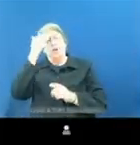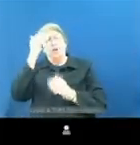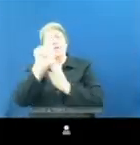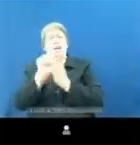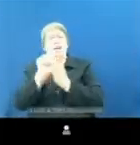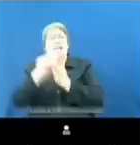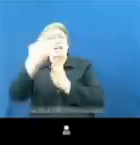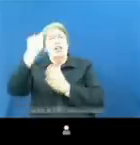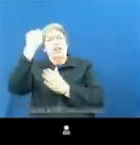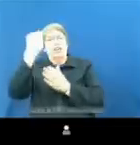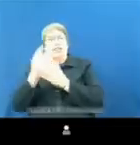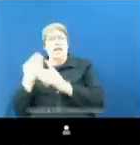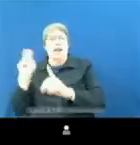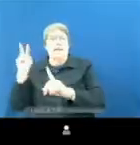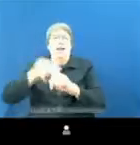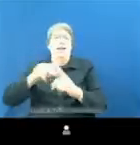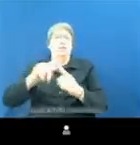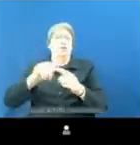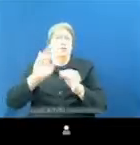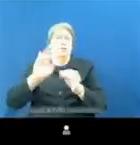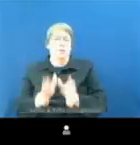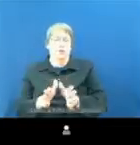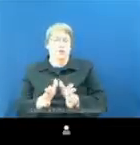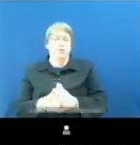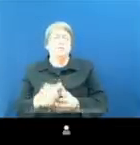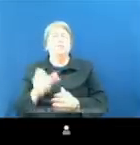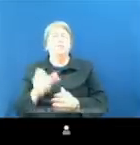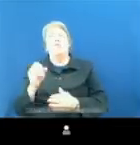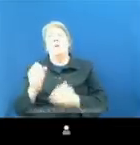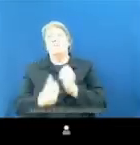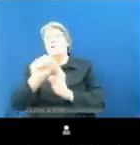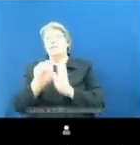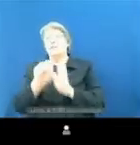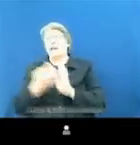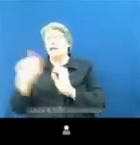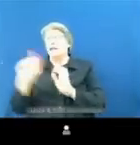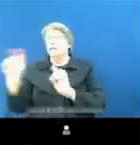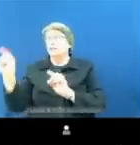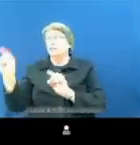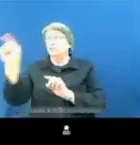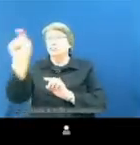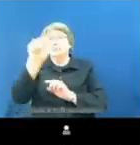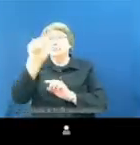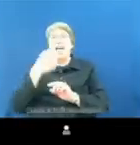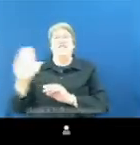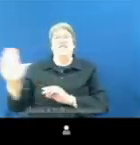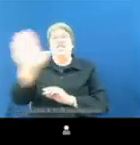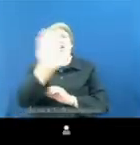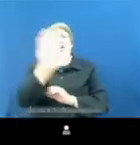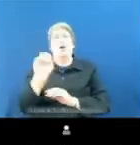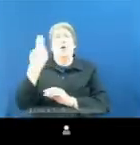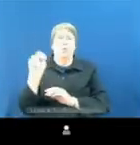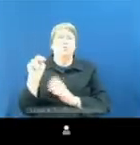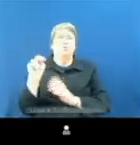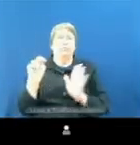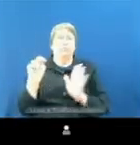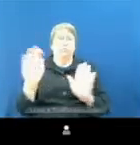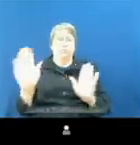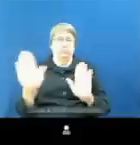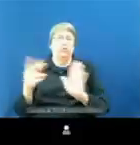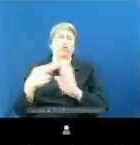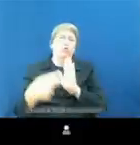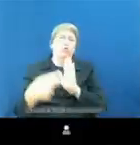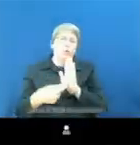interpreters. So we've got, most states have their own interpreting legislation and or